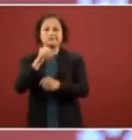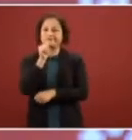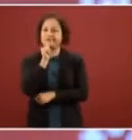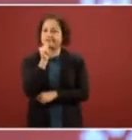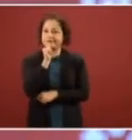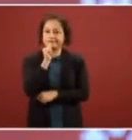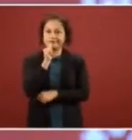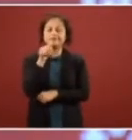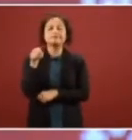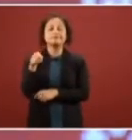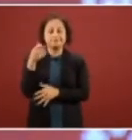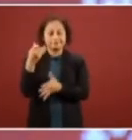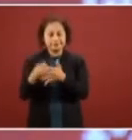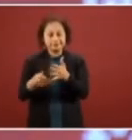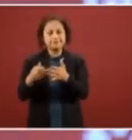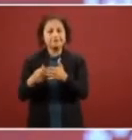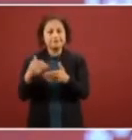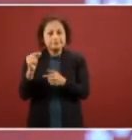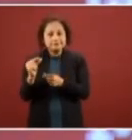yet. Están